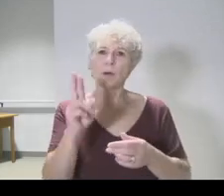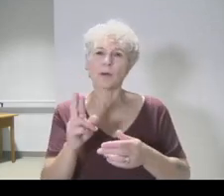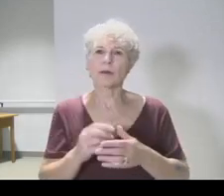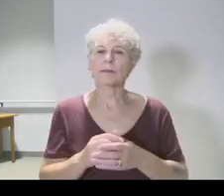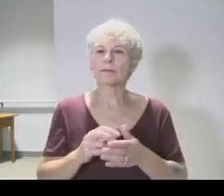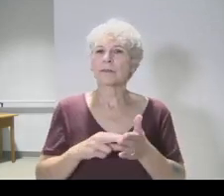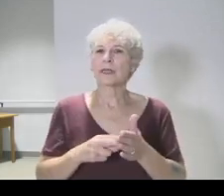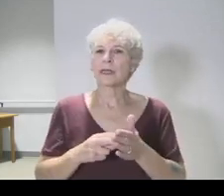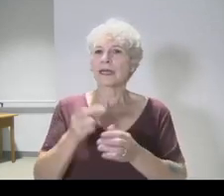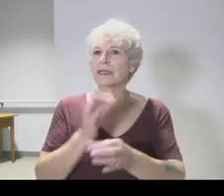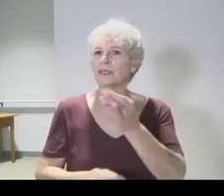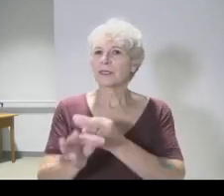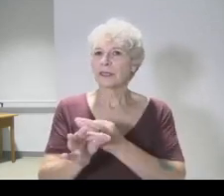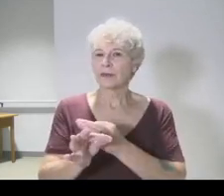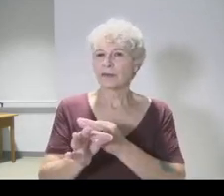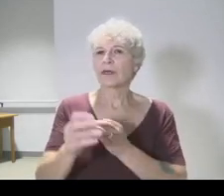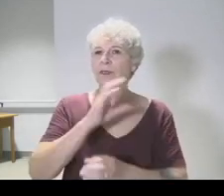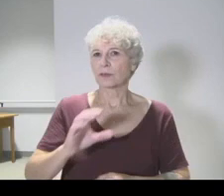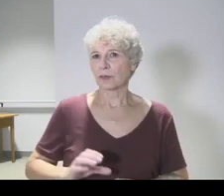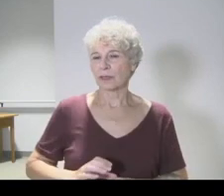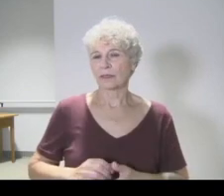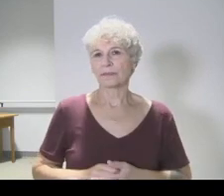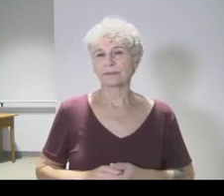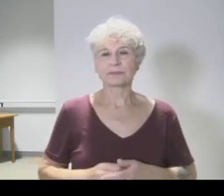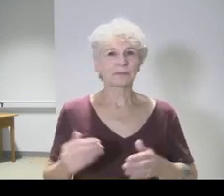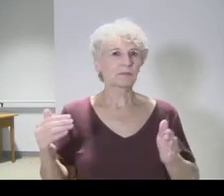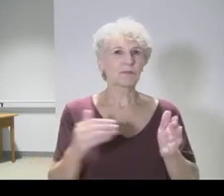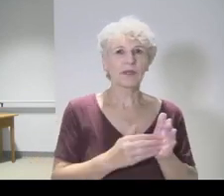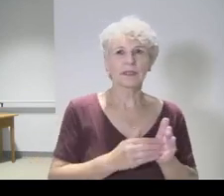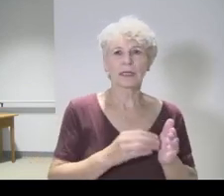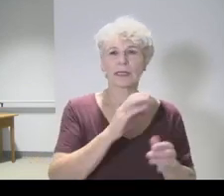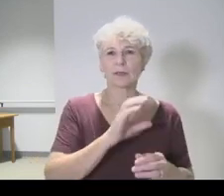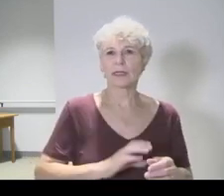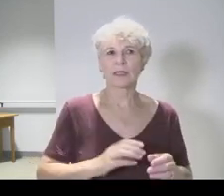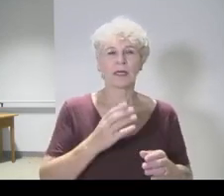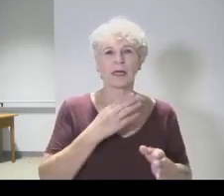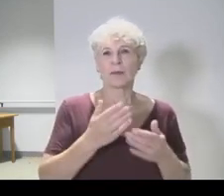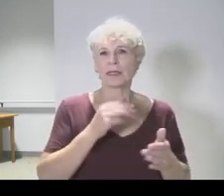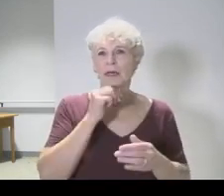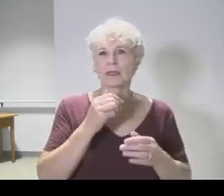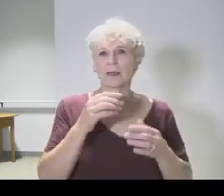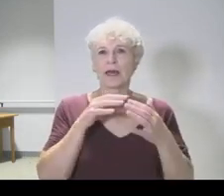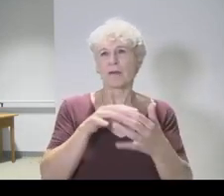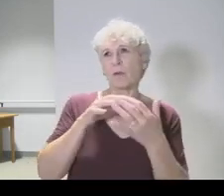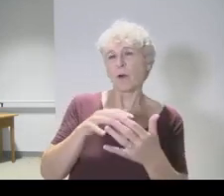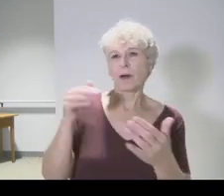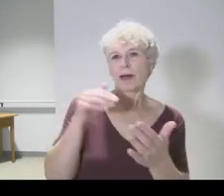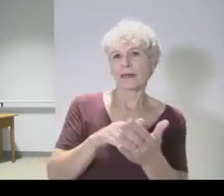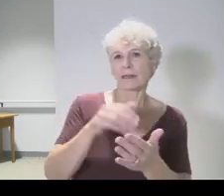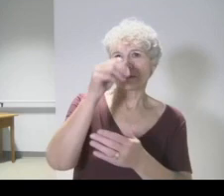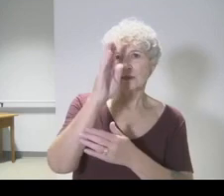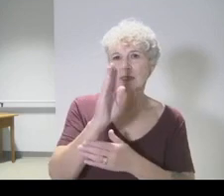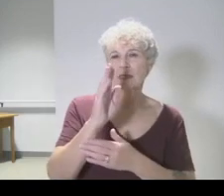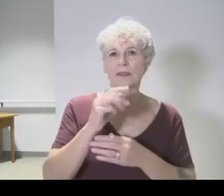mean instead of Christ. Antichrists may not visibly oppose or wage war against God, but they're anything